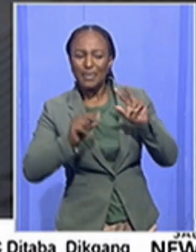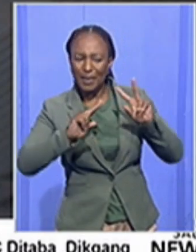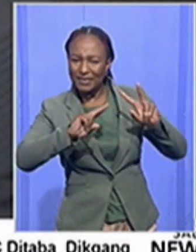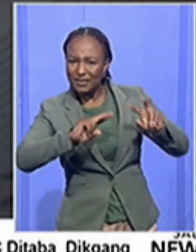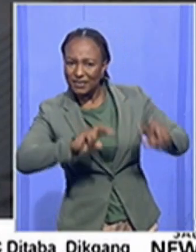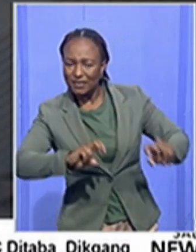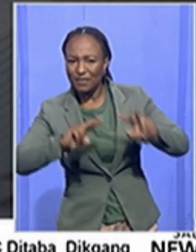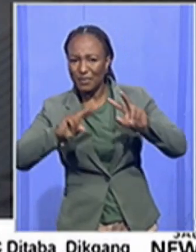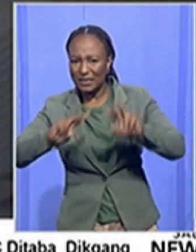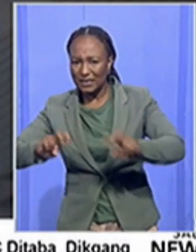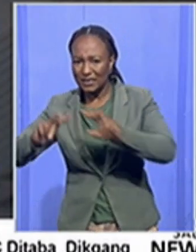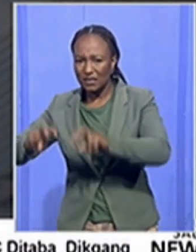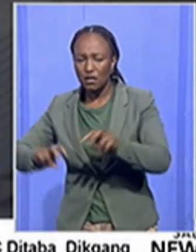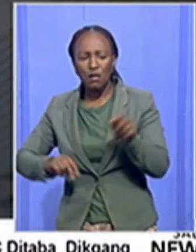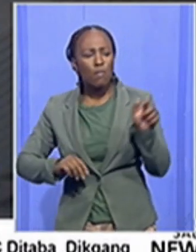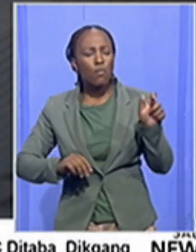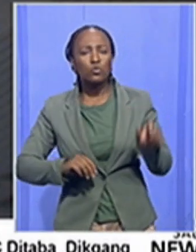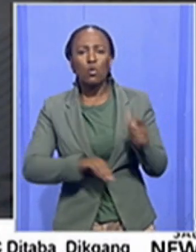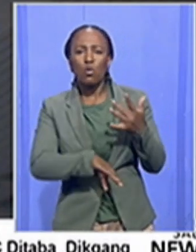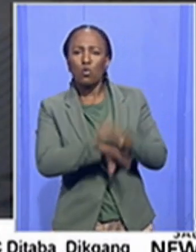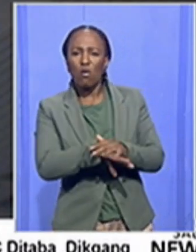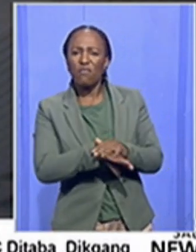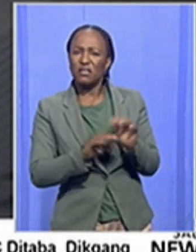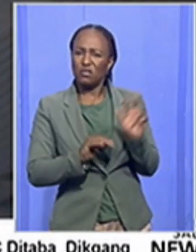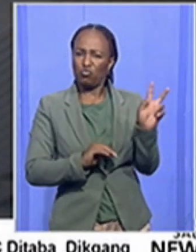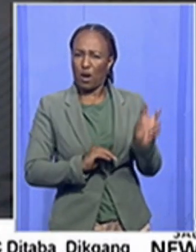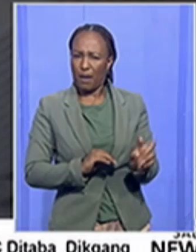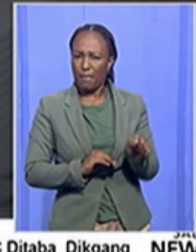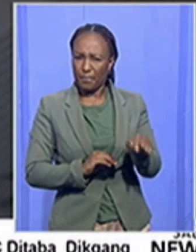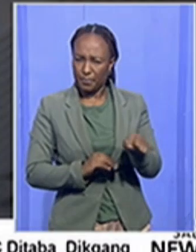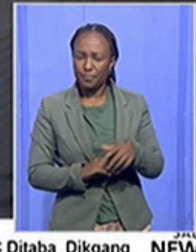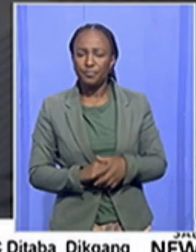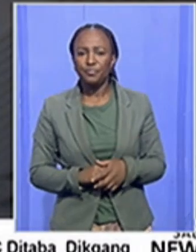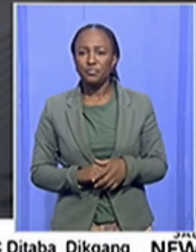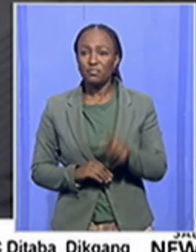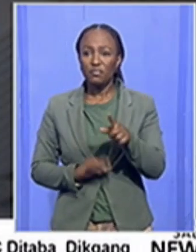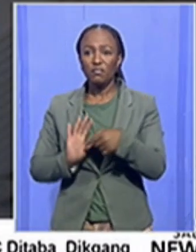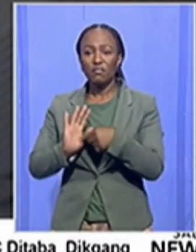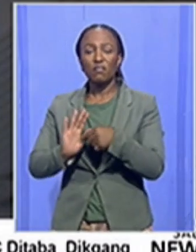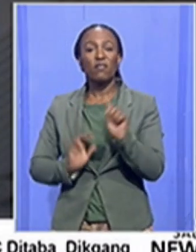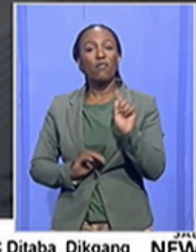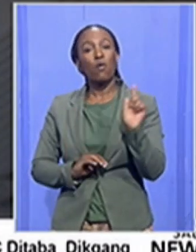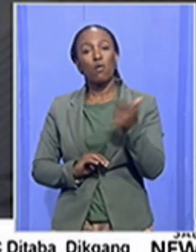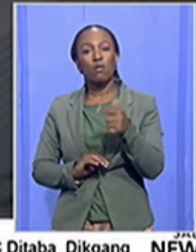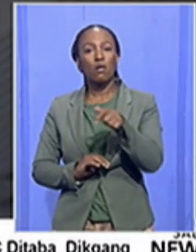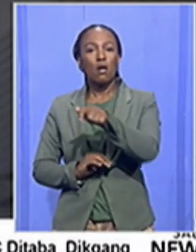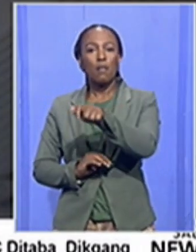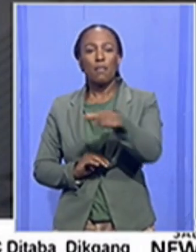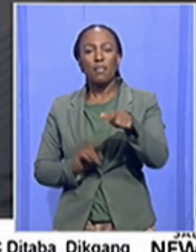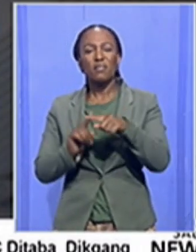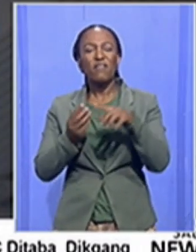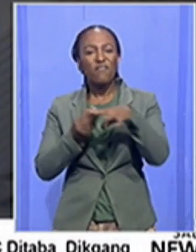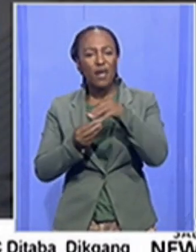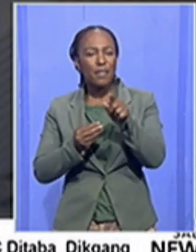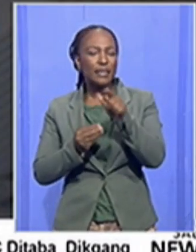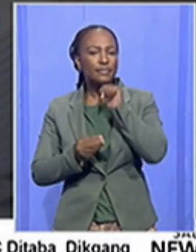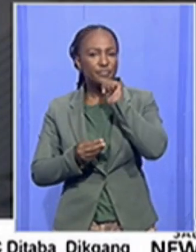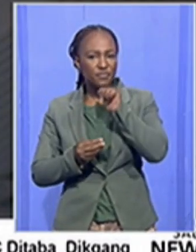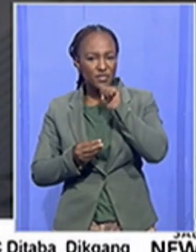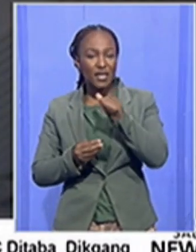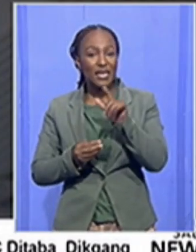le gore motho o tlhokofetse jang. Se fane ka makwalo itshupa rona go mongwe le mongwe le fa e ka nna wa losika tota mme jone ditlamo